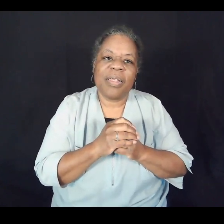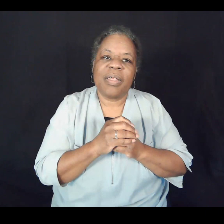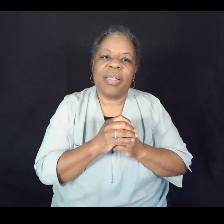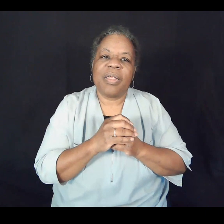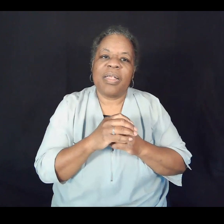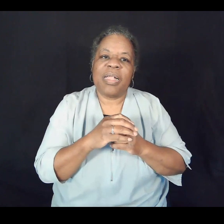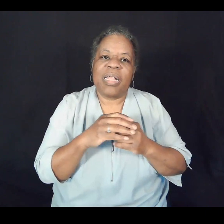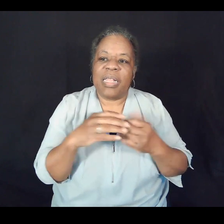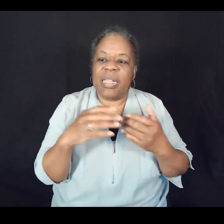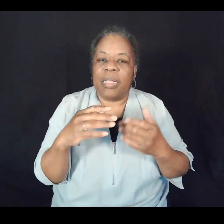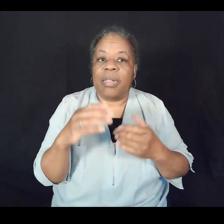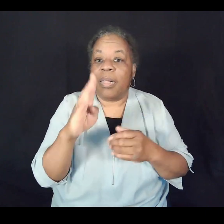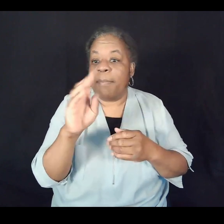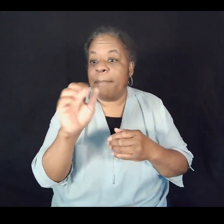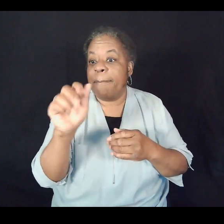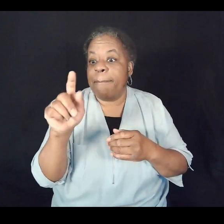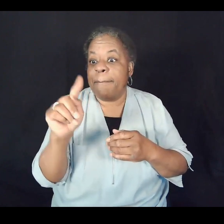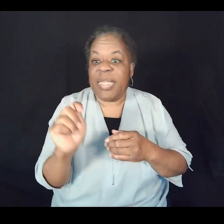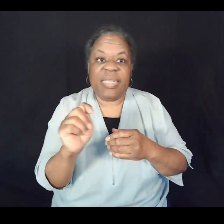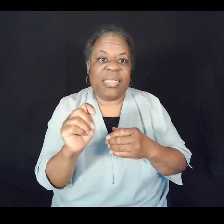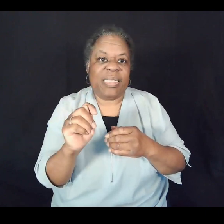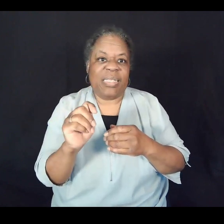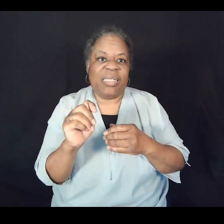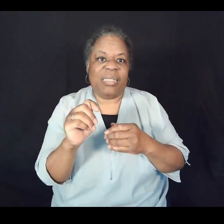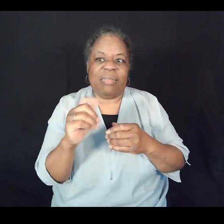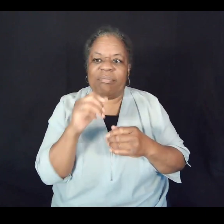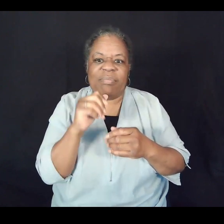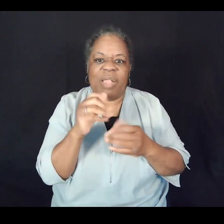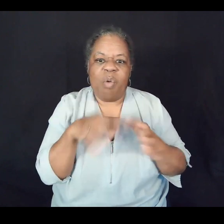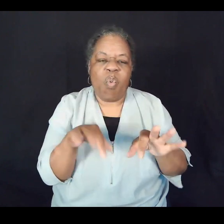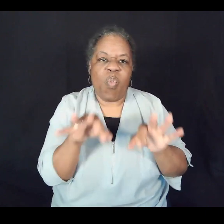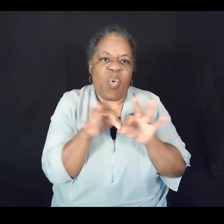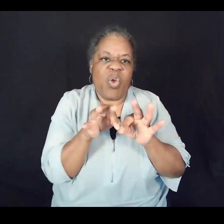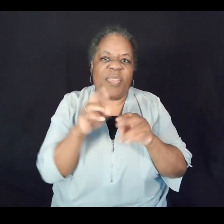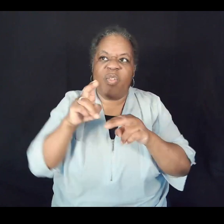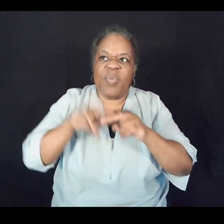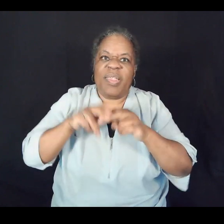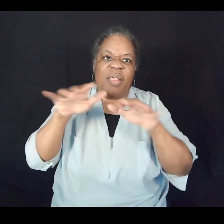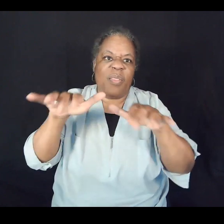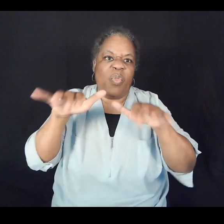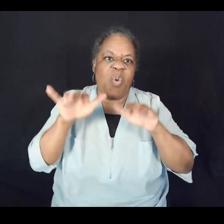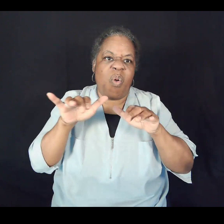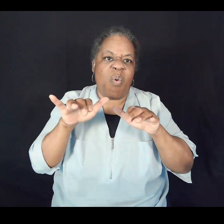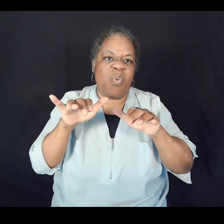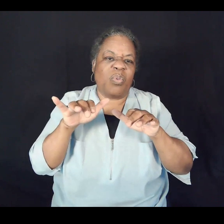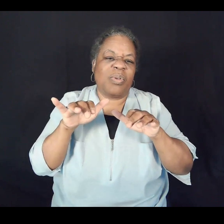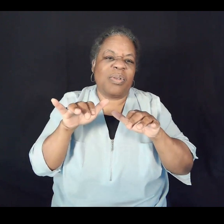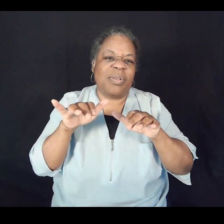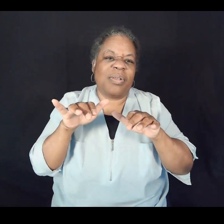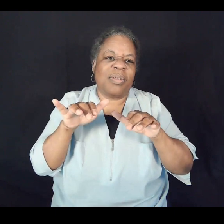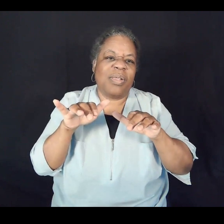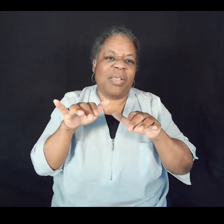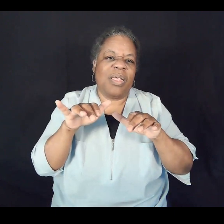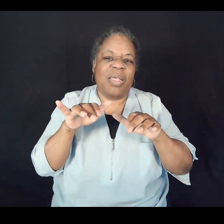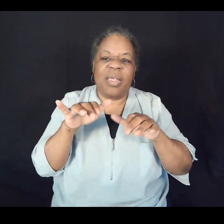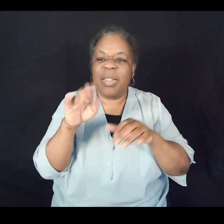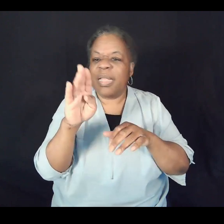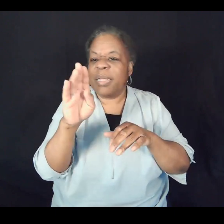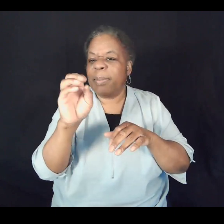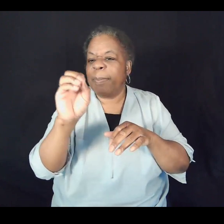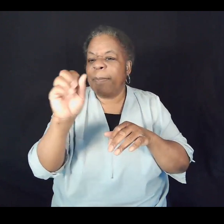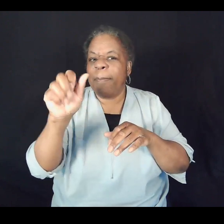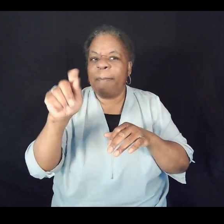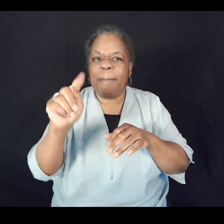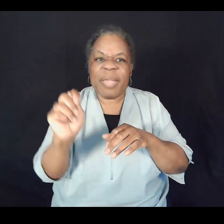the last one who is worthy to sit on that throne, the one that really matters anyway. And the beast cannot open